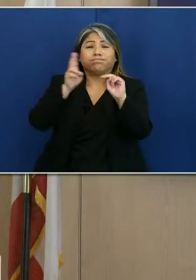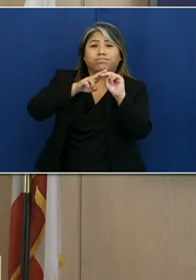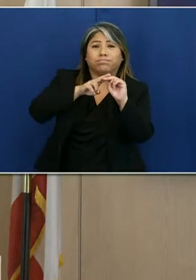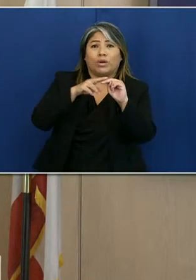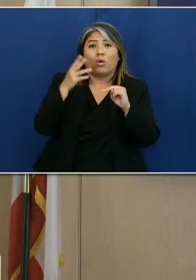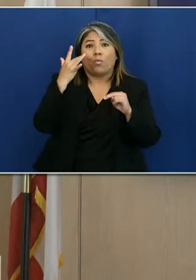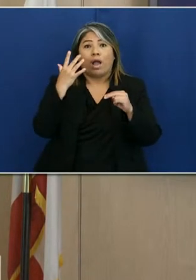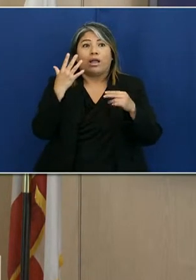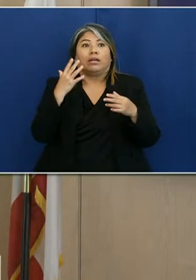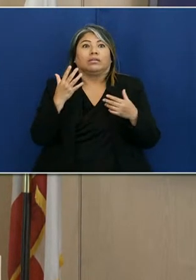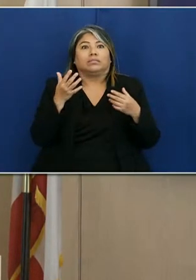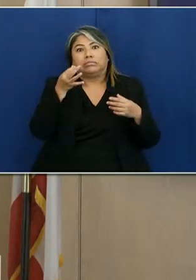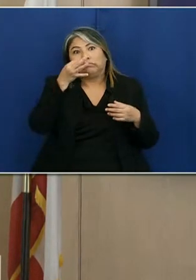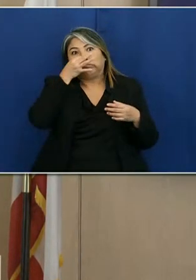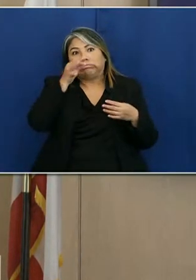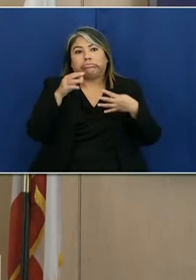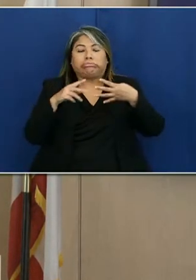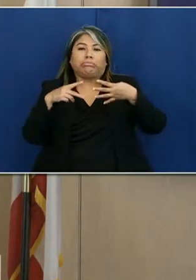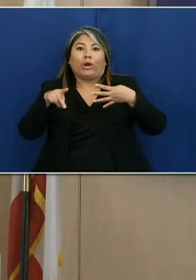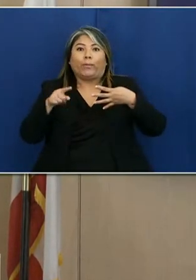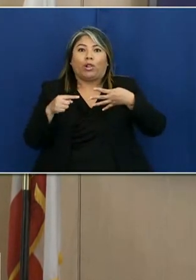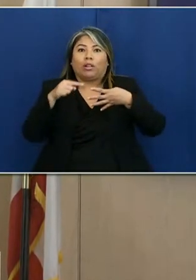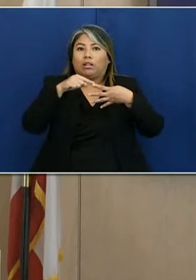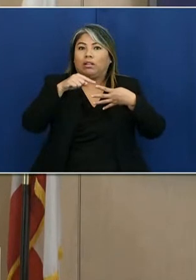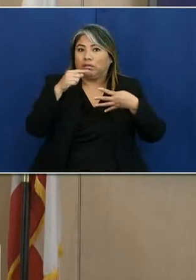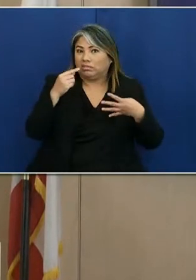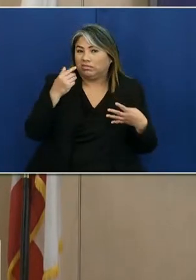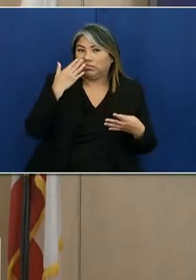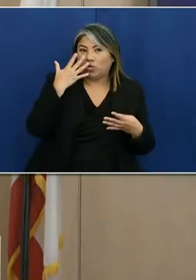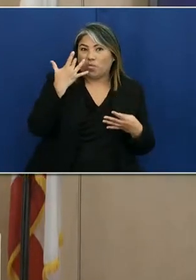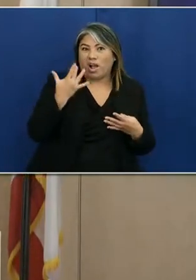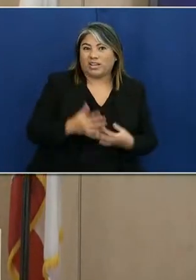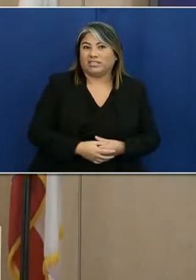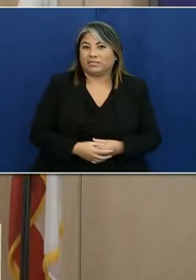us so close to this purple tier? Okay, Dr. Wooten's going to respond.